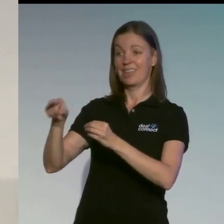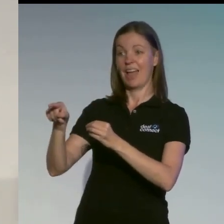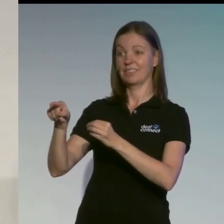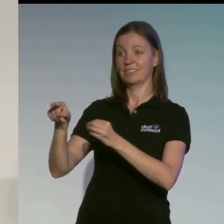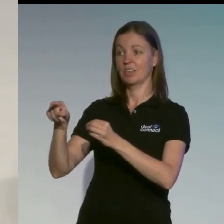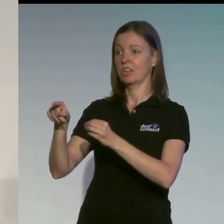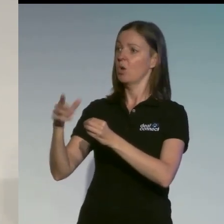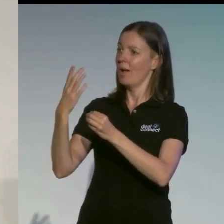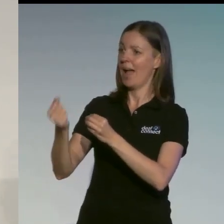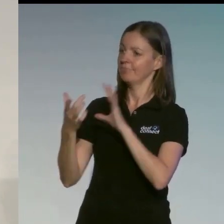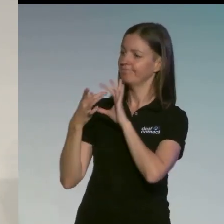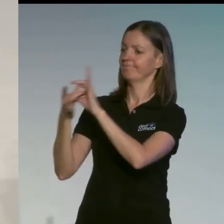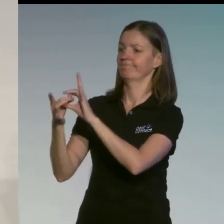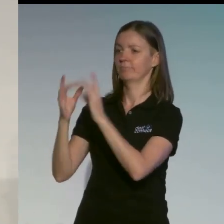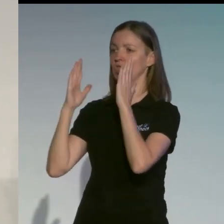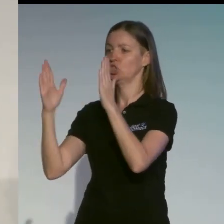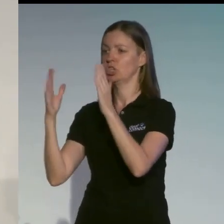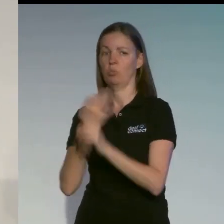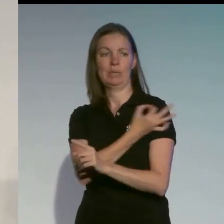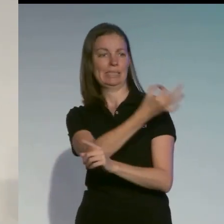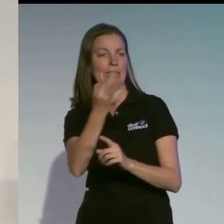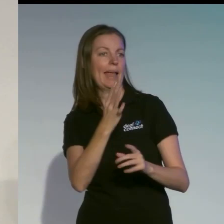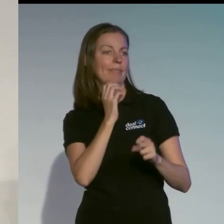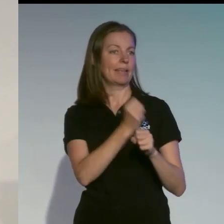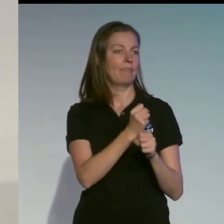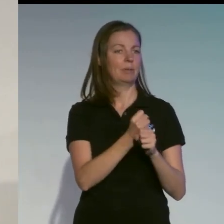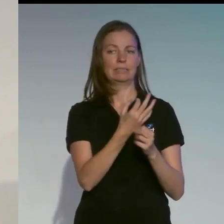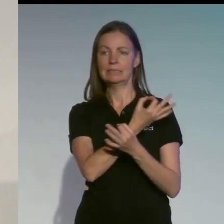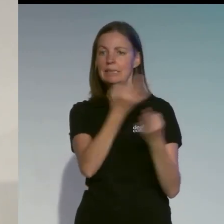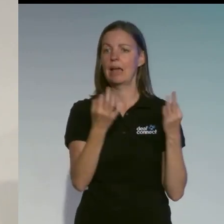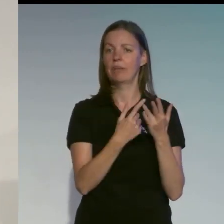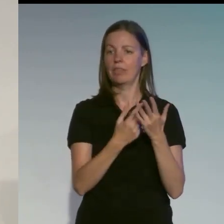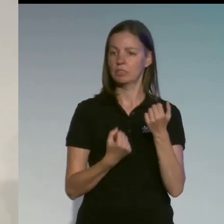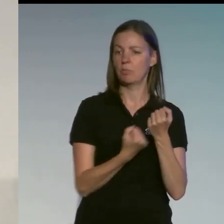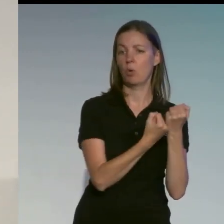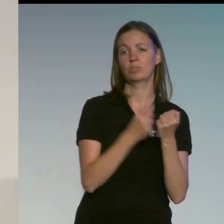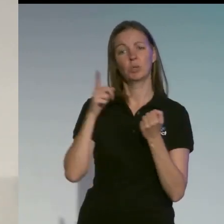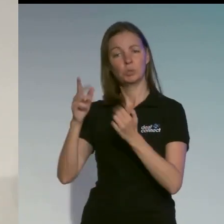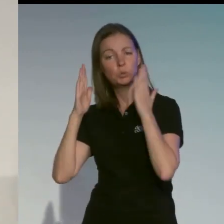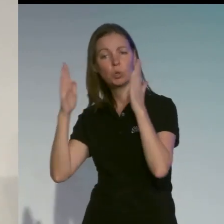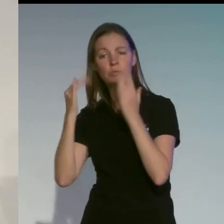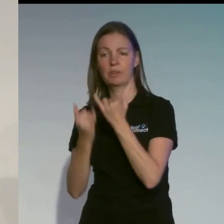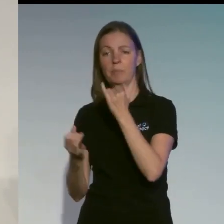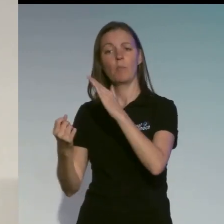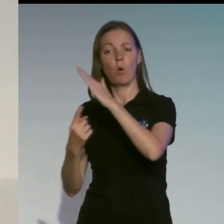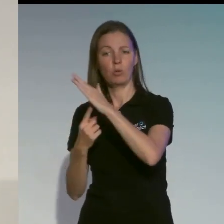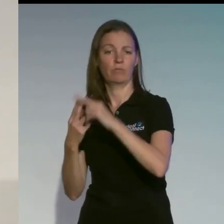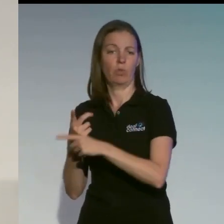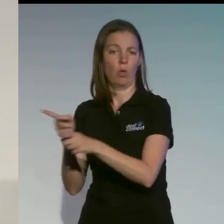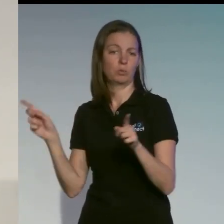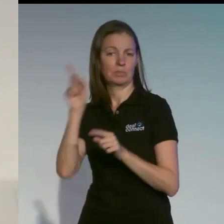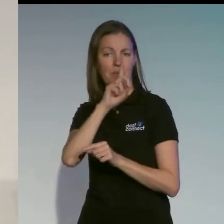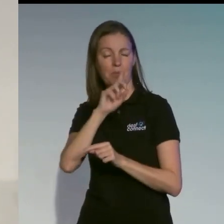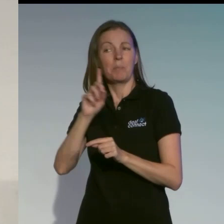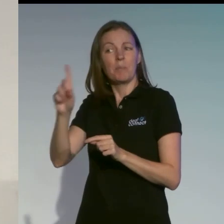weren't there for us in a racist, neoliberalist, capitalist society. The church is really important. However, how can we shift and challenge